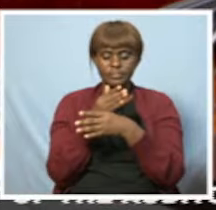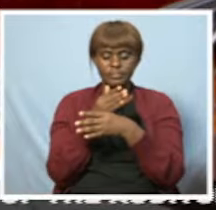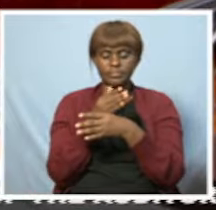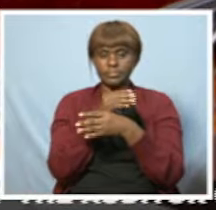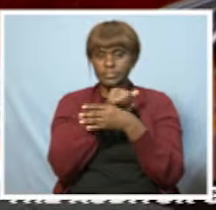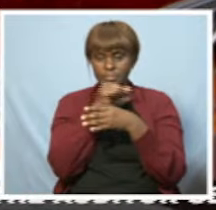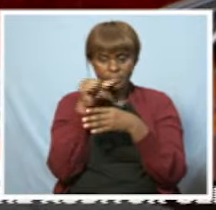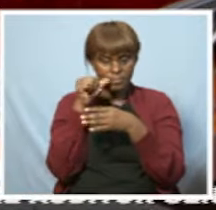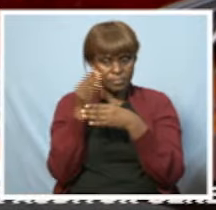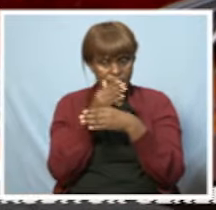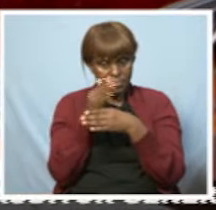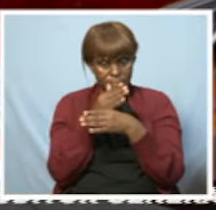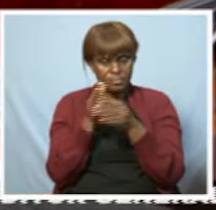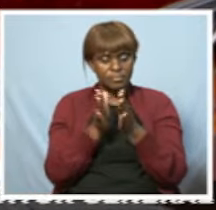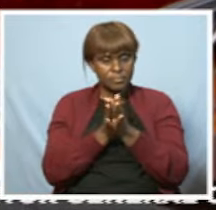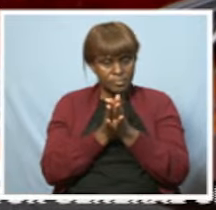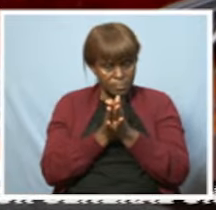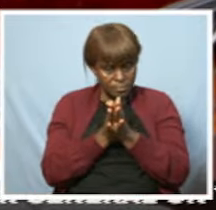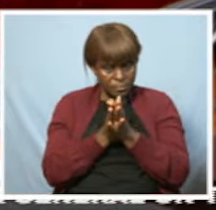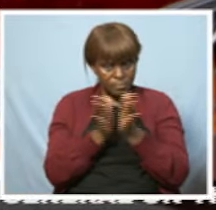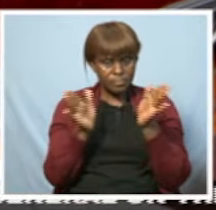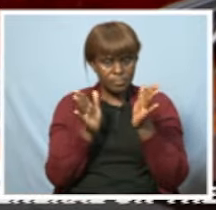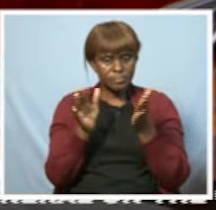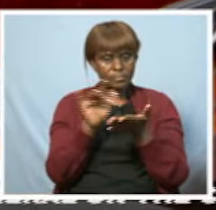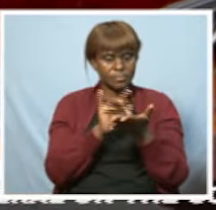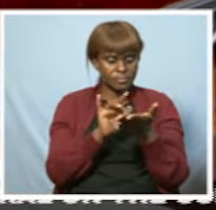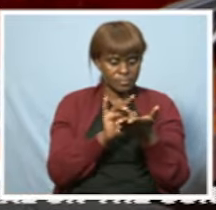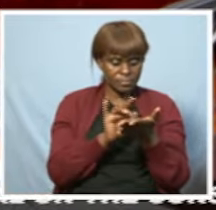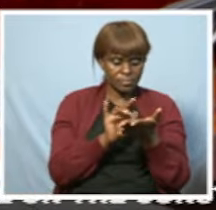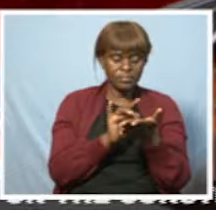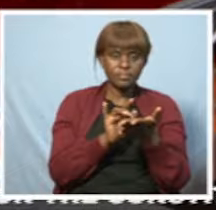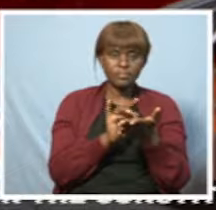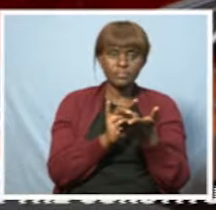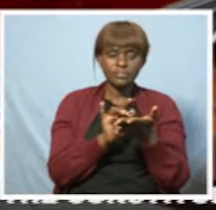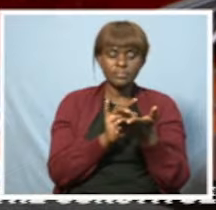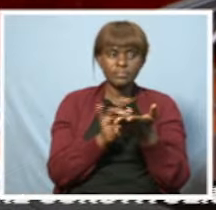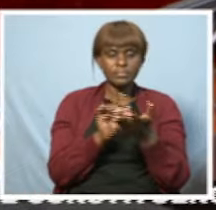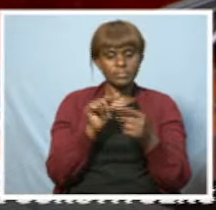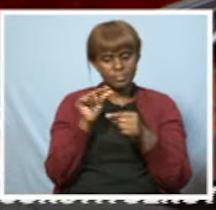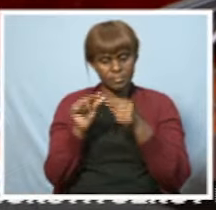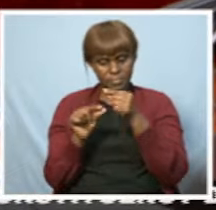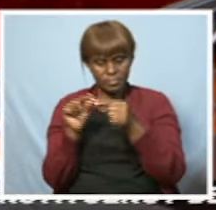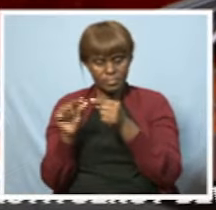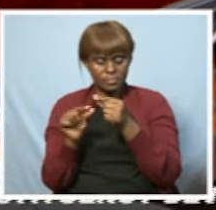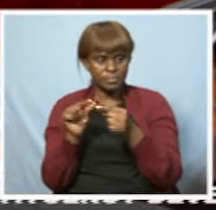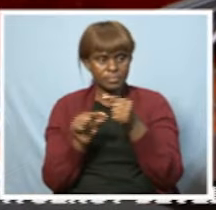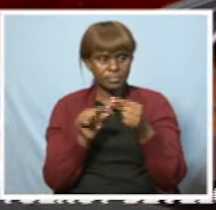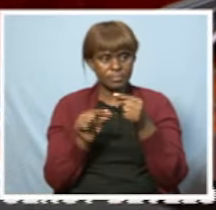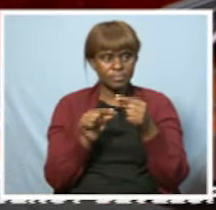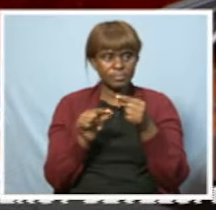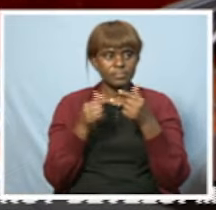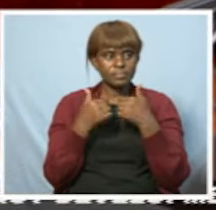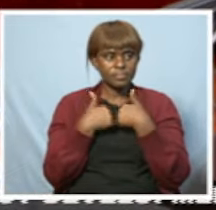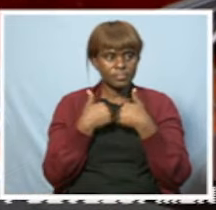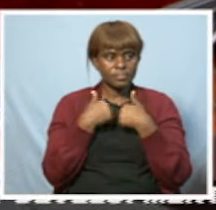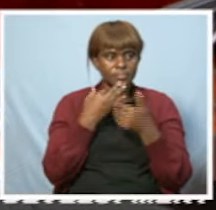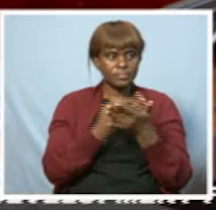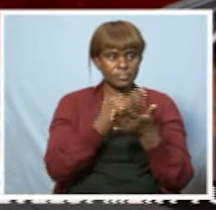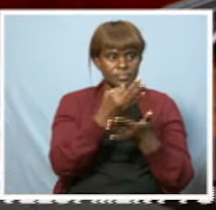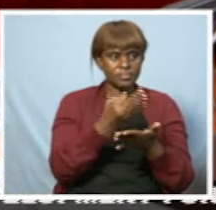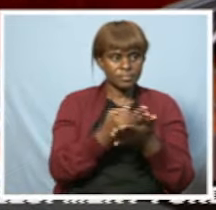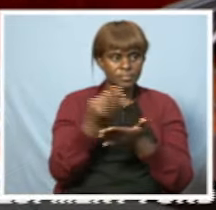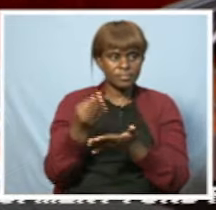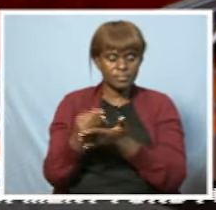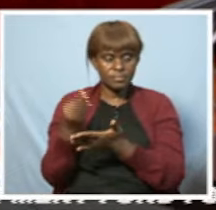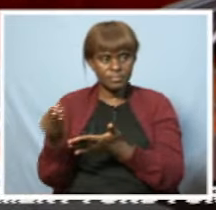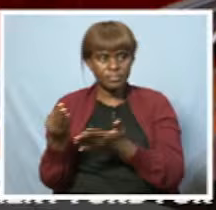Agro dealing is diverse. There are chemicals, there are seeds, there's fertilizer.